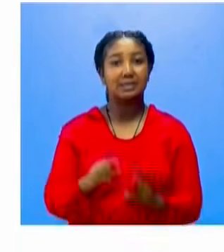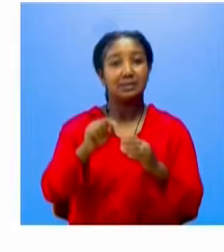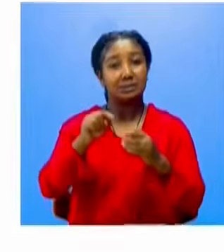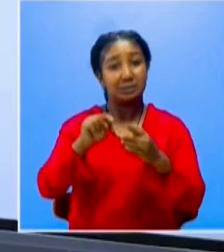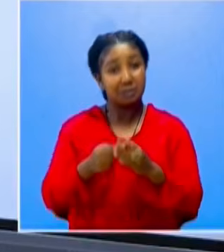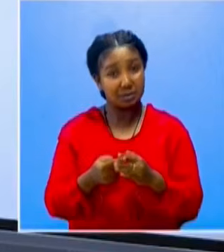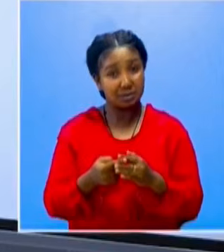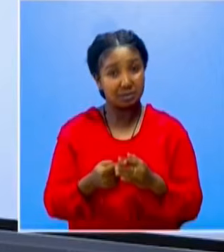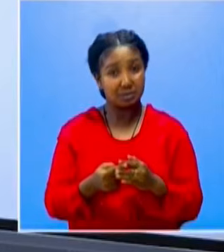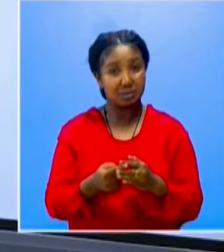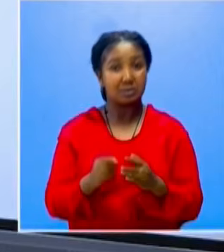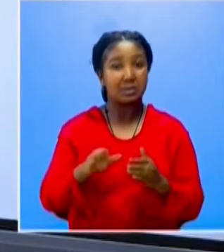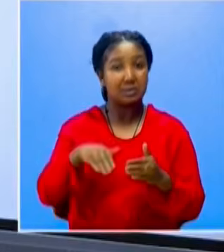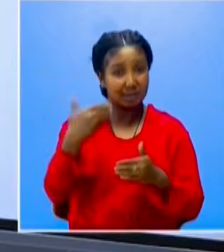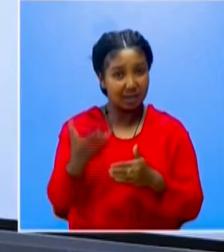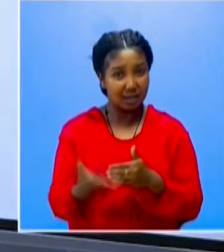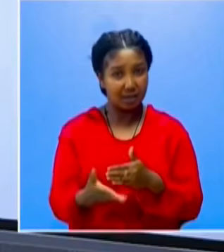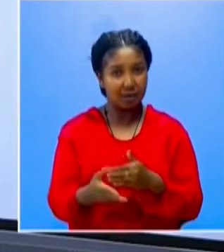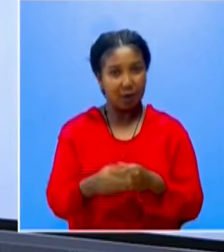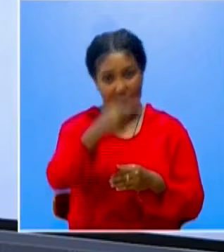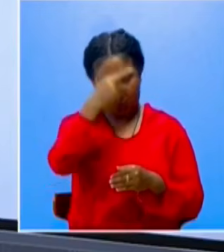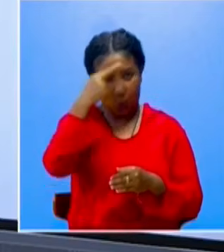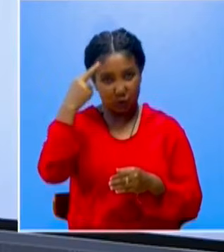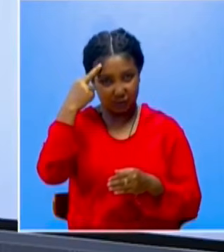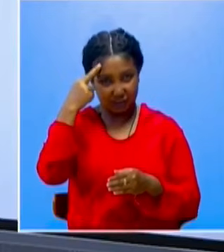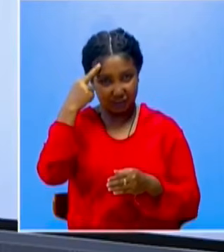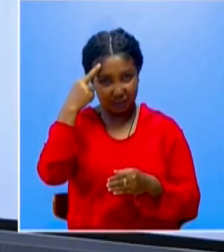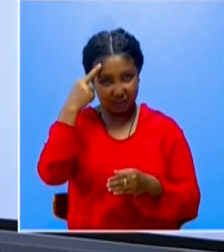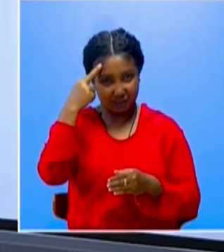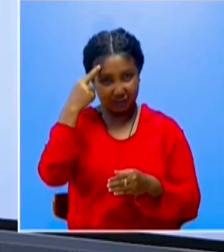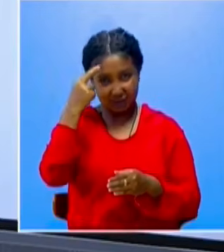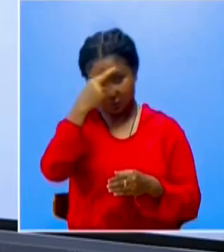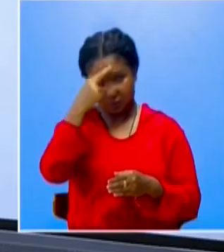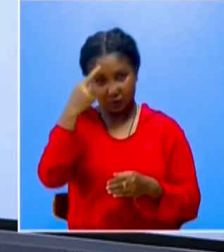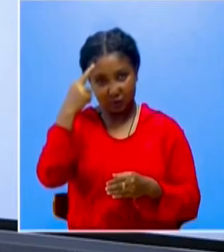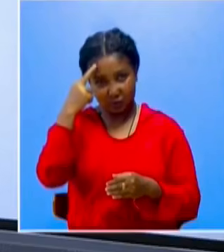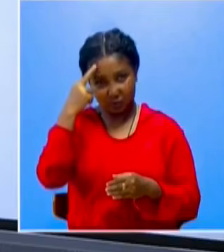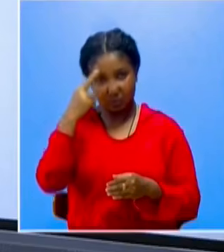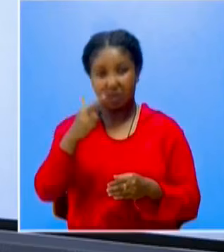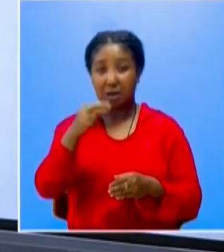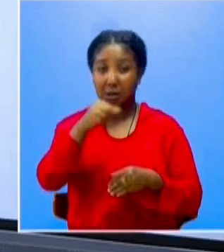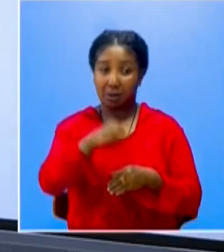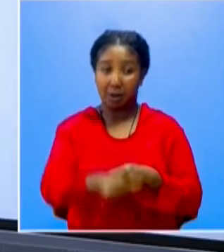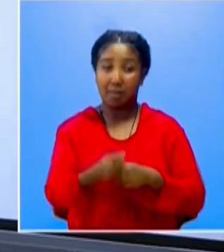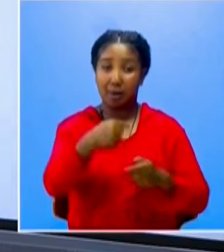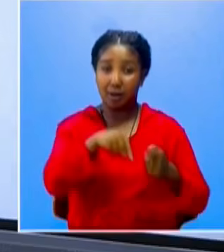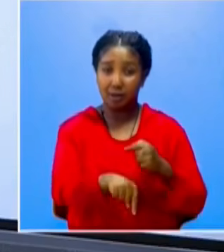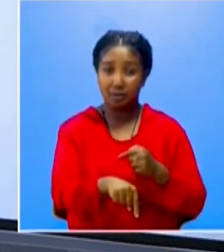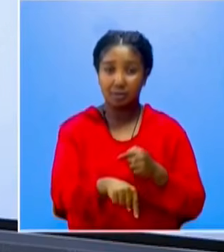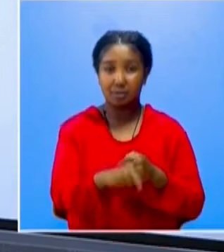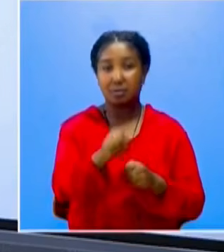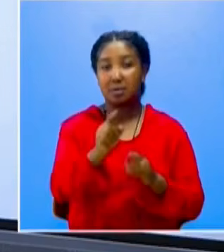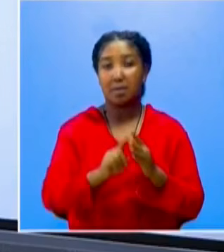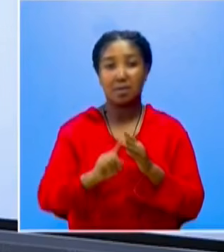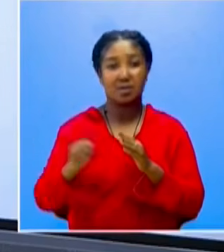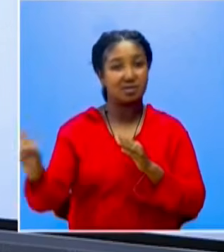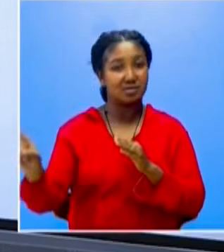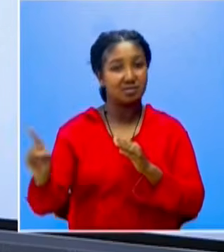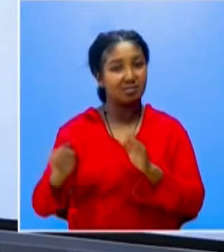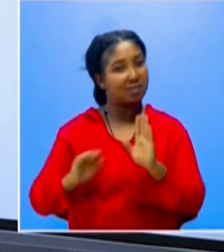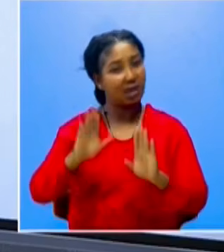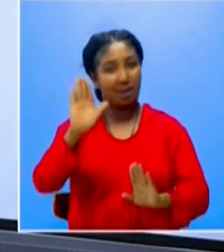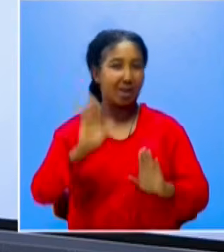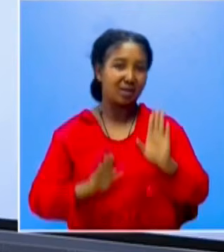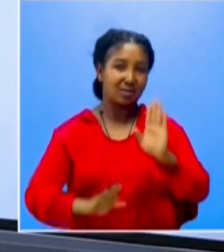Since, then what? Cause. Since he came late, he missed the